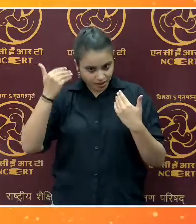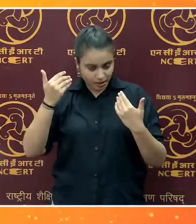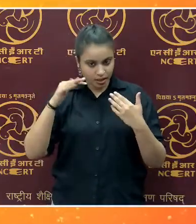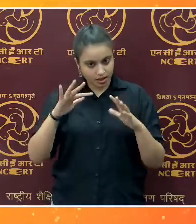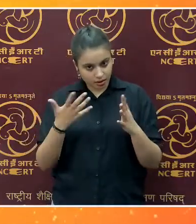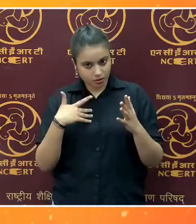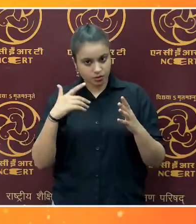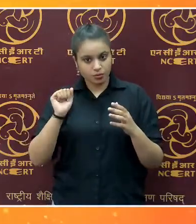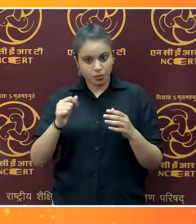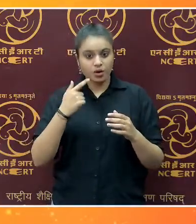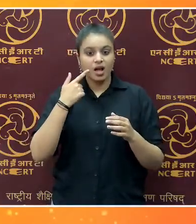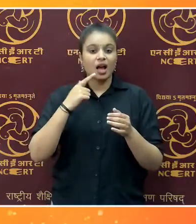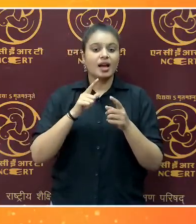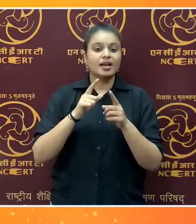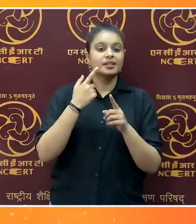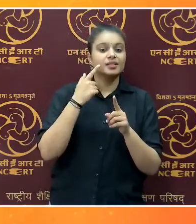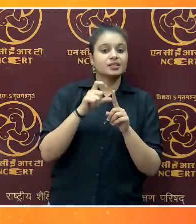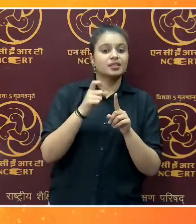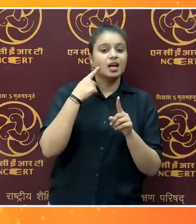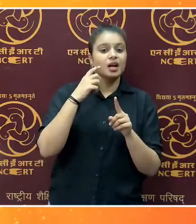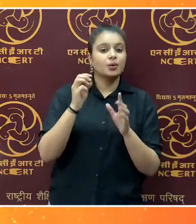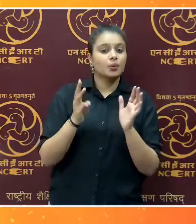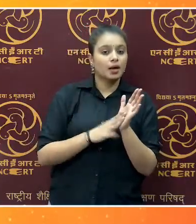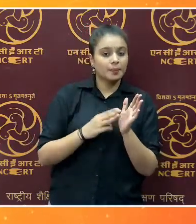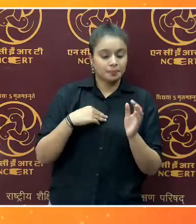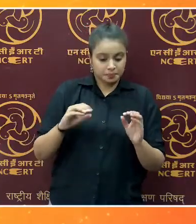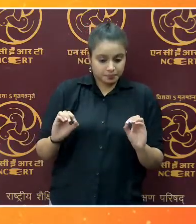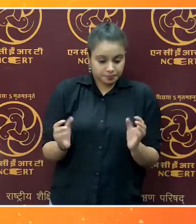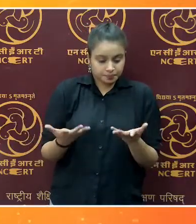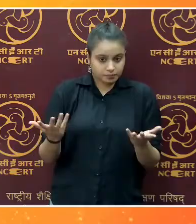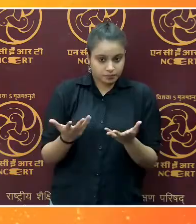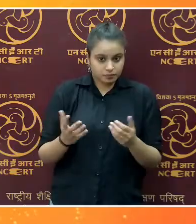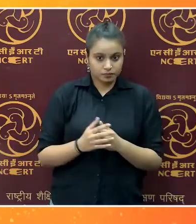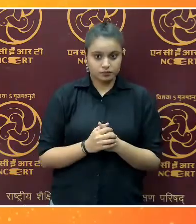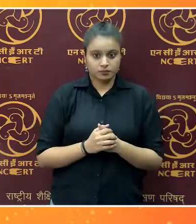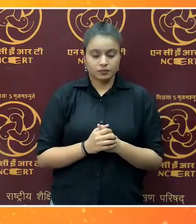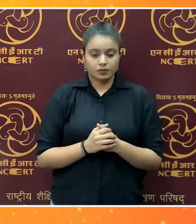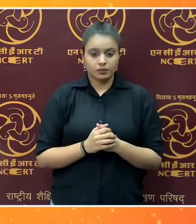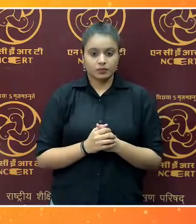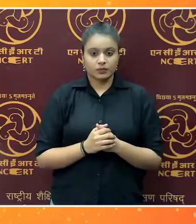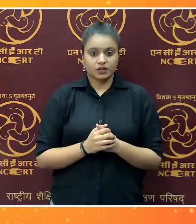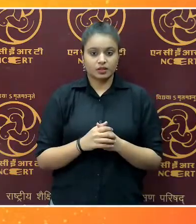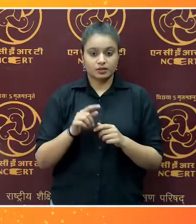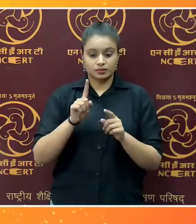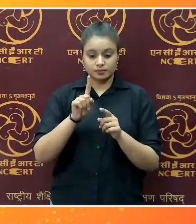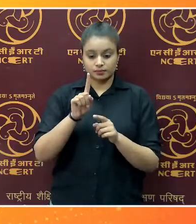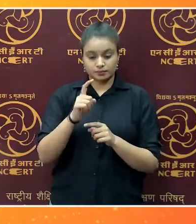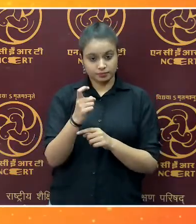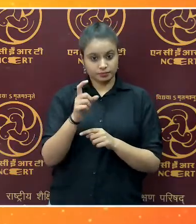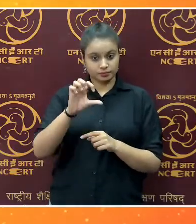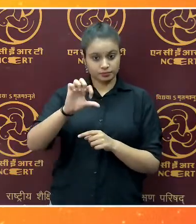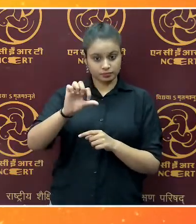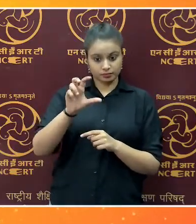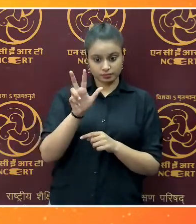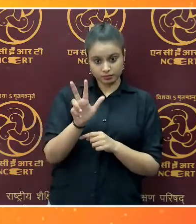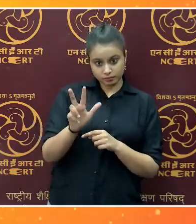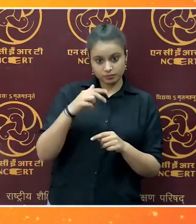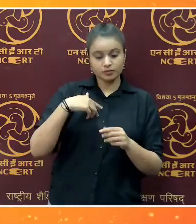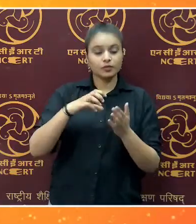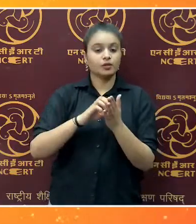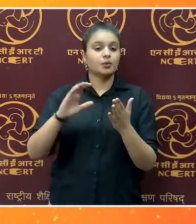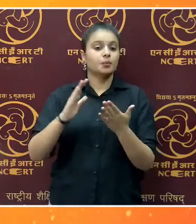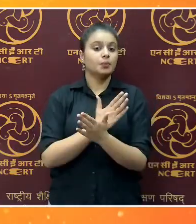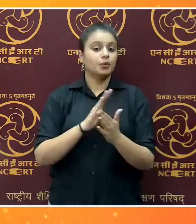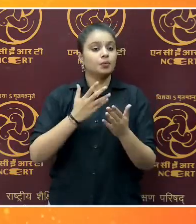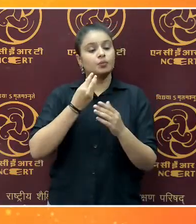an idiom in English, which originates from Samuel Taylor Coleridge's 1798 poem called The Rime of an